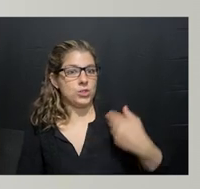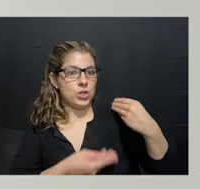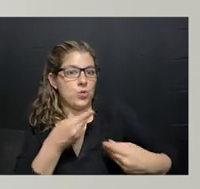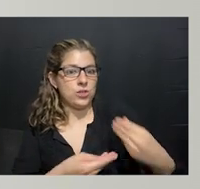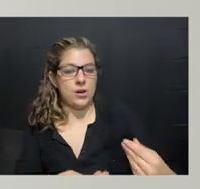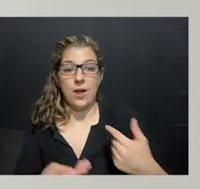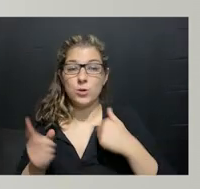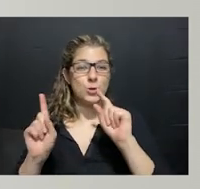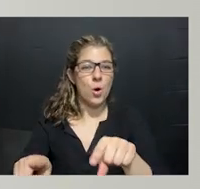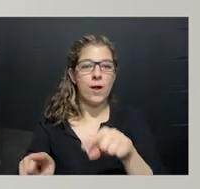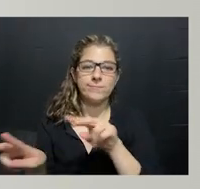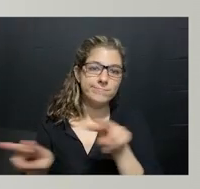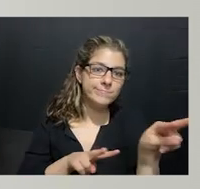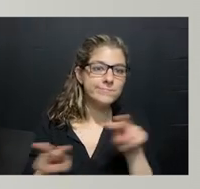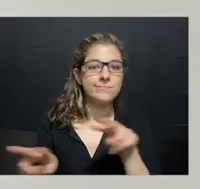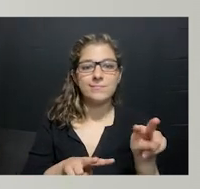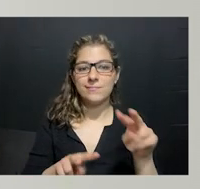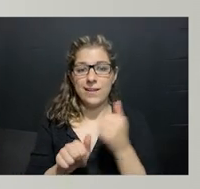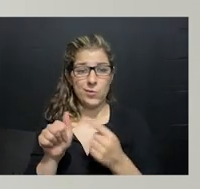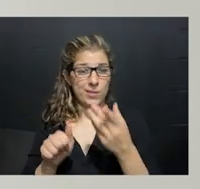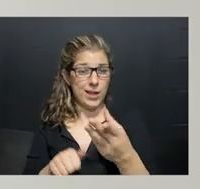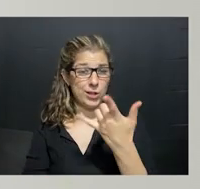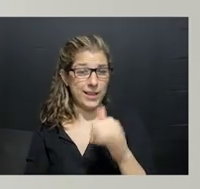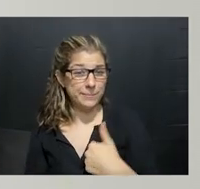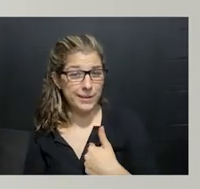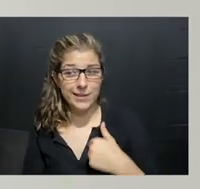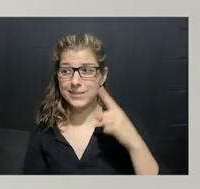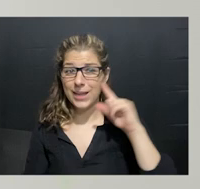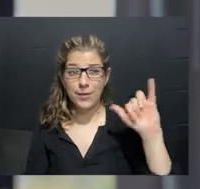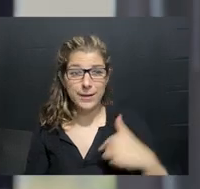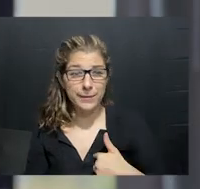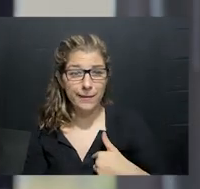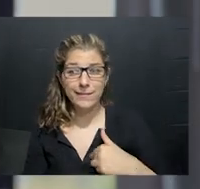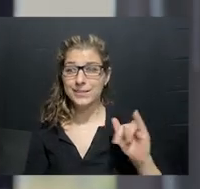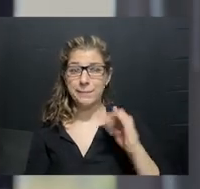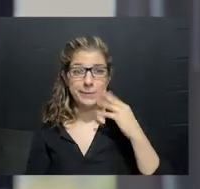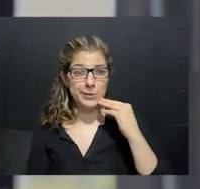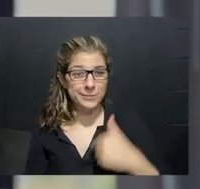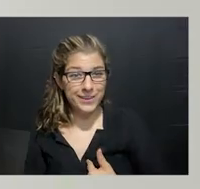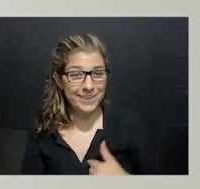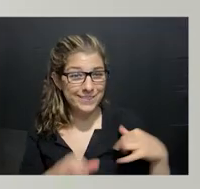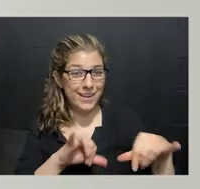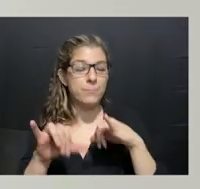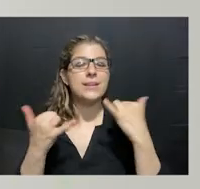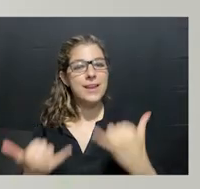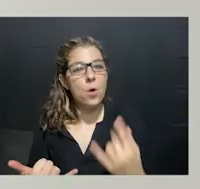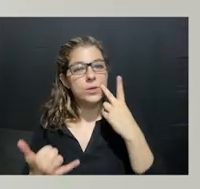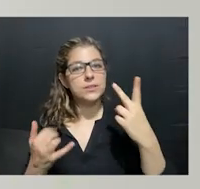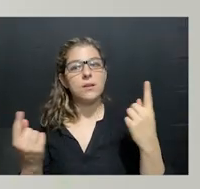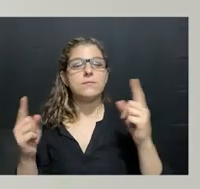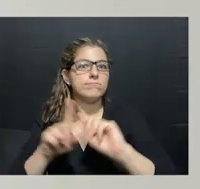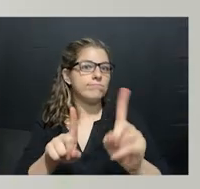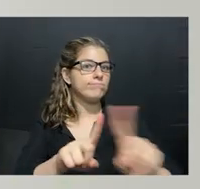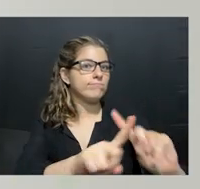when I'd go and I'd look around at a demonstration, everybody there looked like me, sounded like me, had the same sort of experiences. But now we're seeing a cross-section